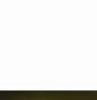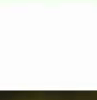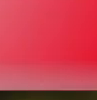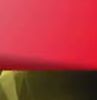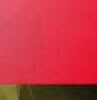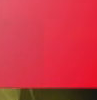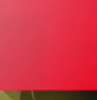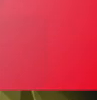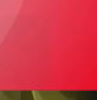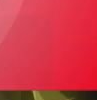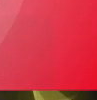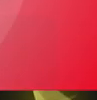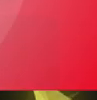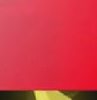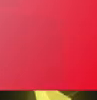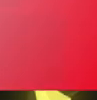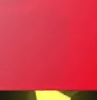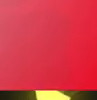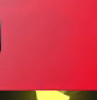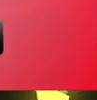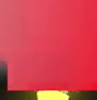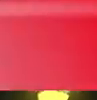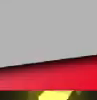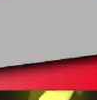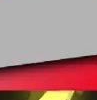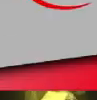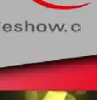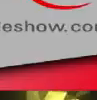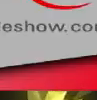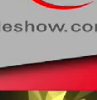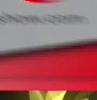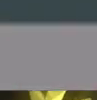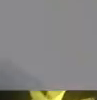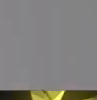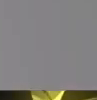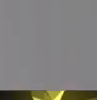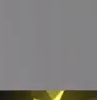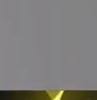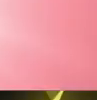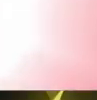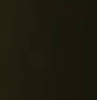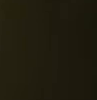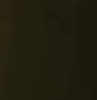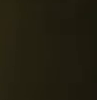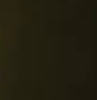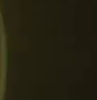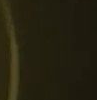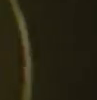www.stackonlinetradeshow.com or download our app from Google Play Store or Apple Store. Seek, find, trade with Stack Online.